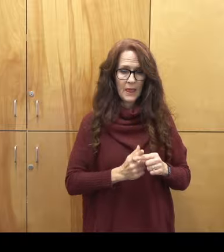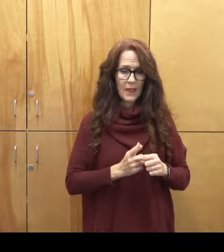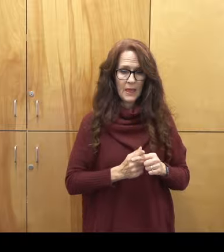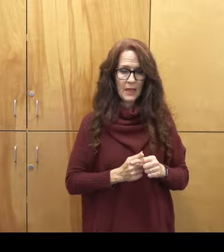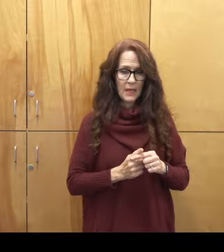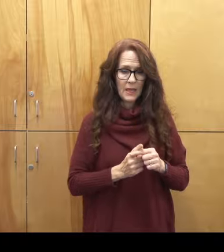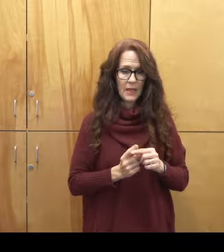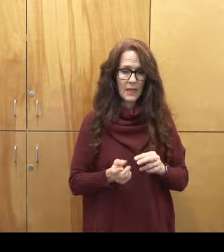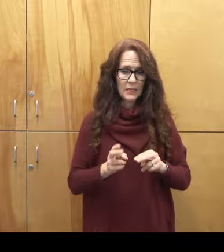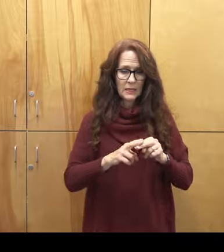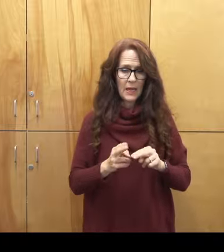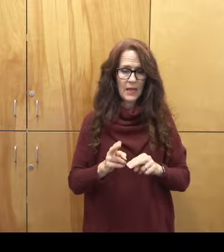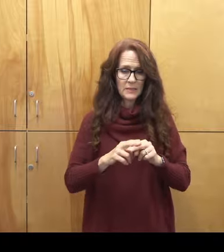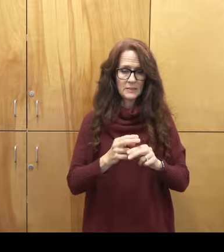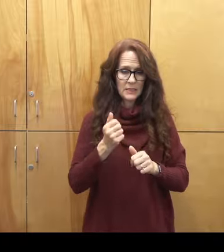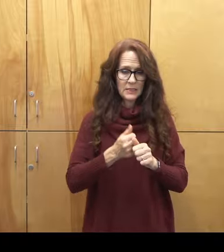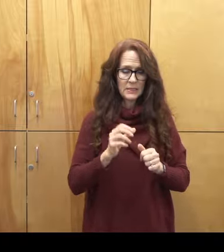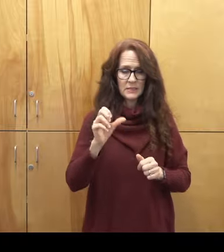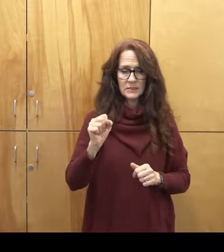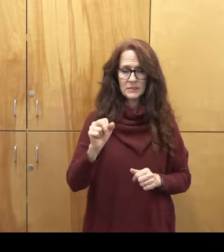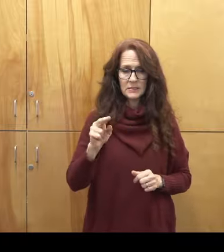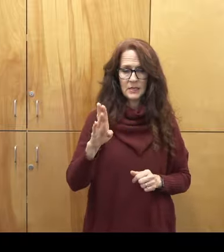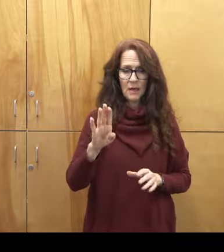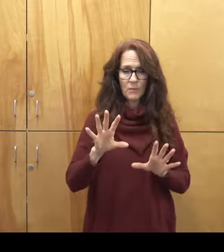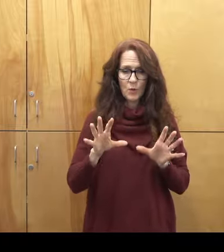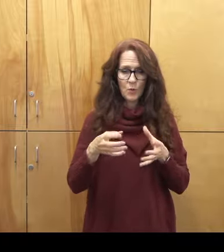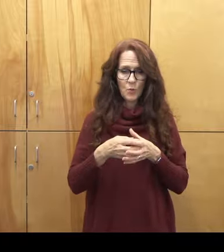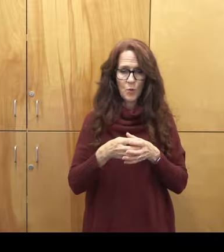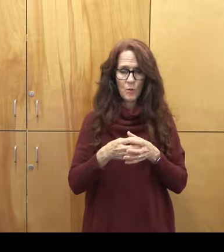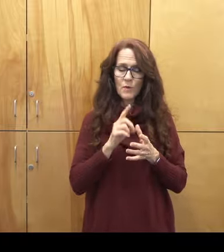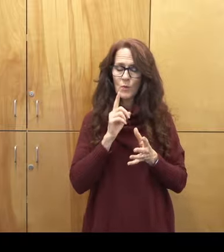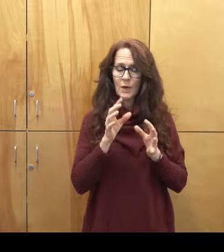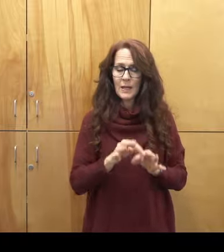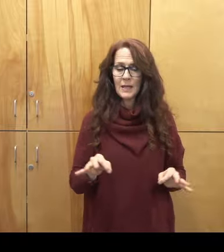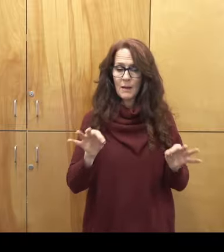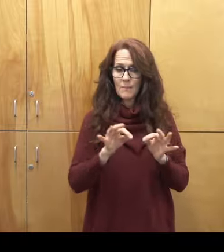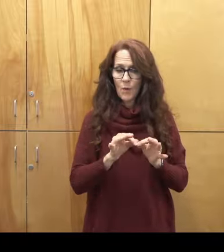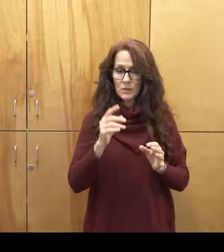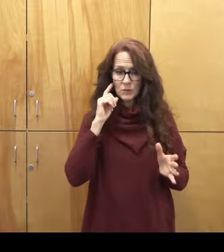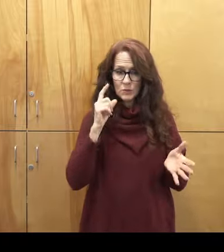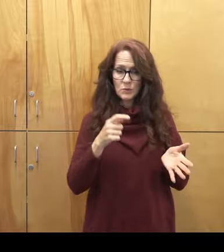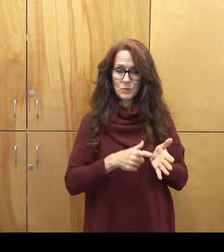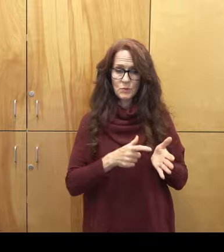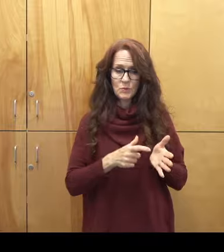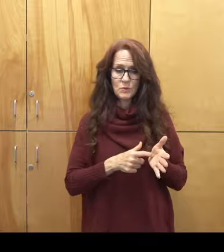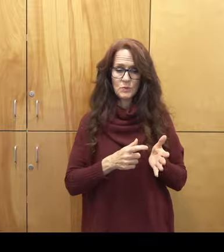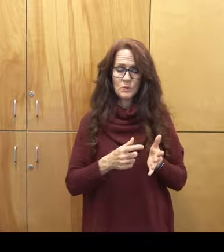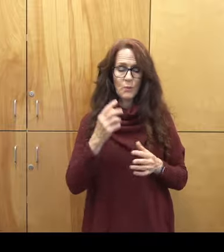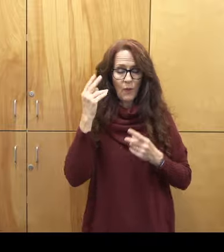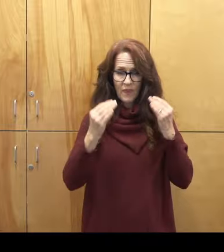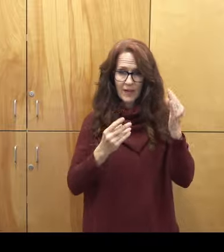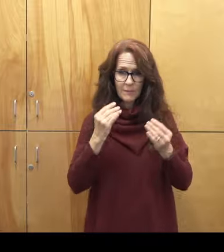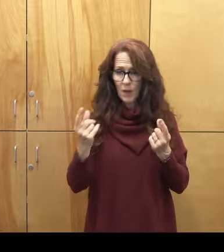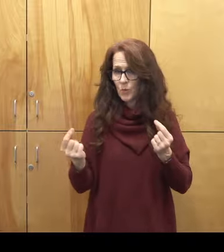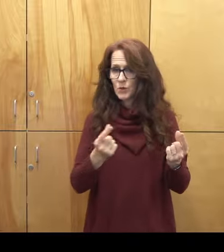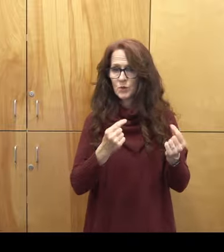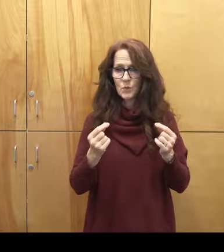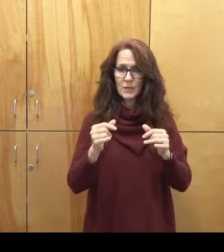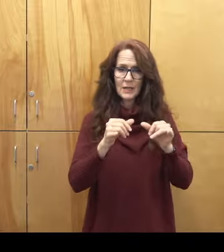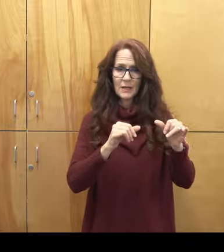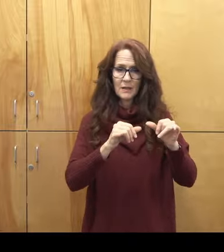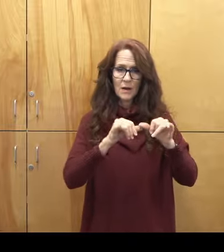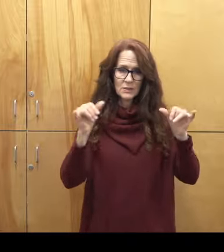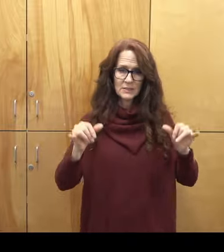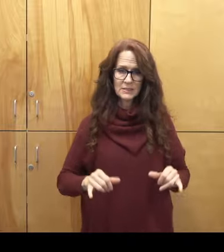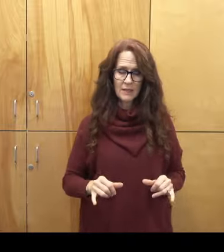in each of our subgroups. So that's really important to note because when we're thinking about what we're doing in our system, and